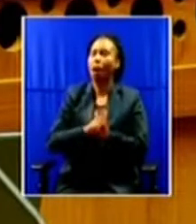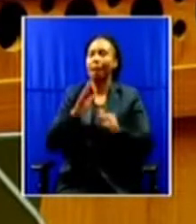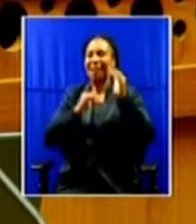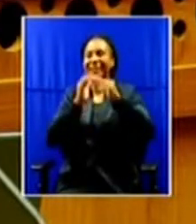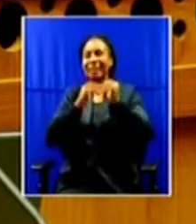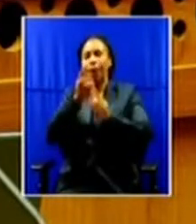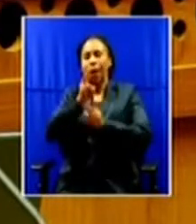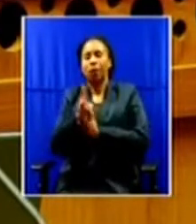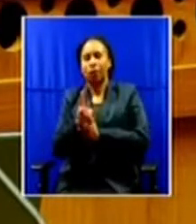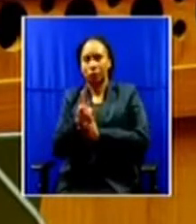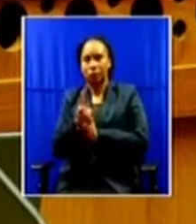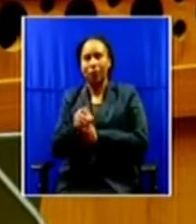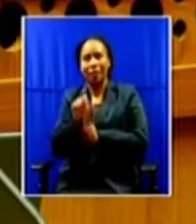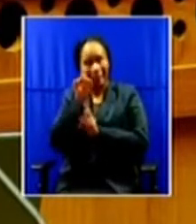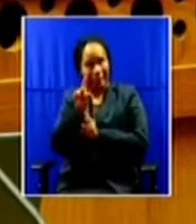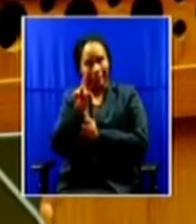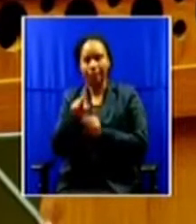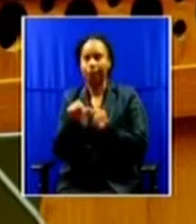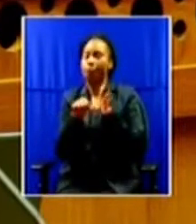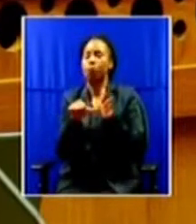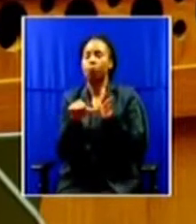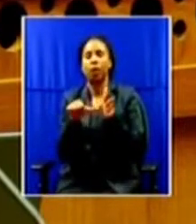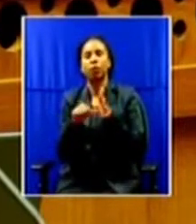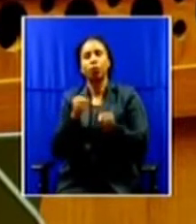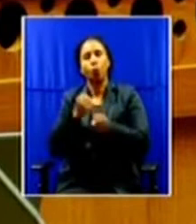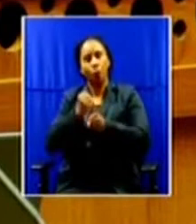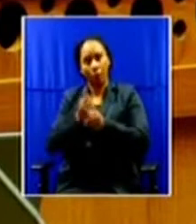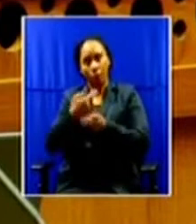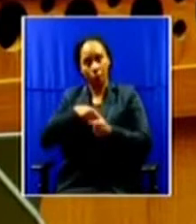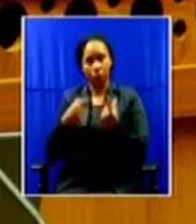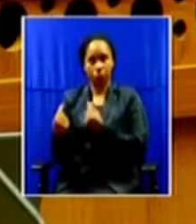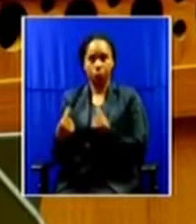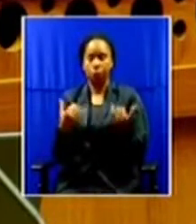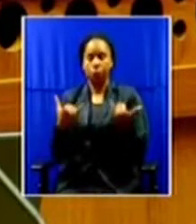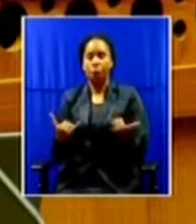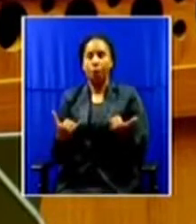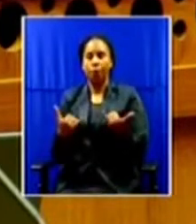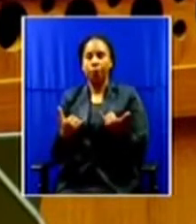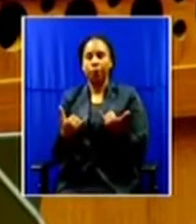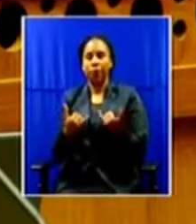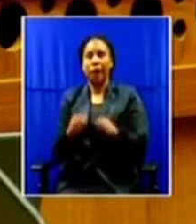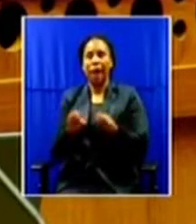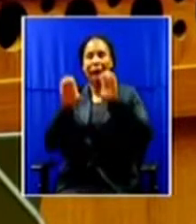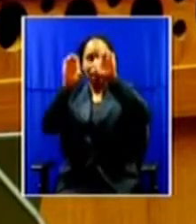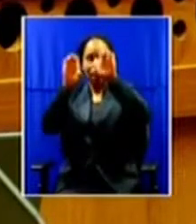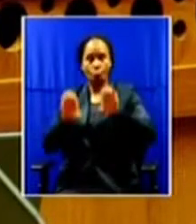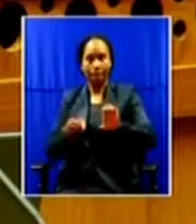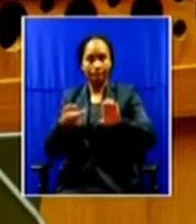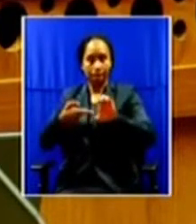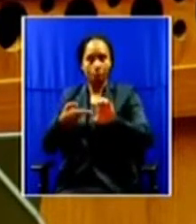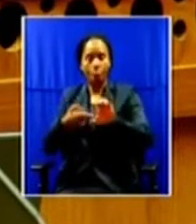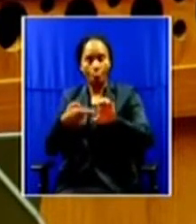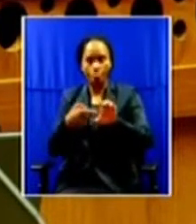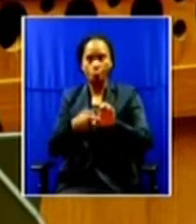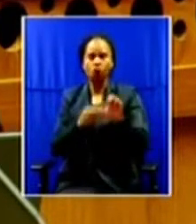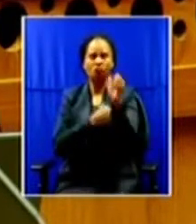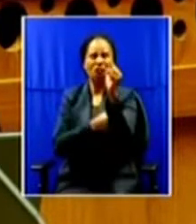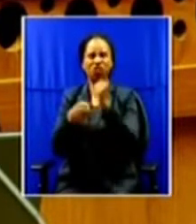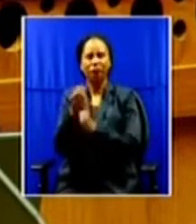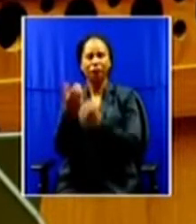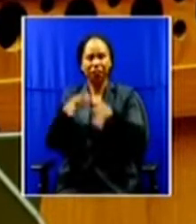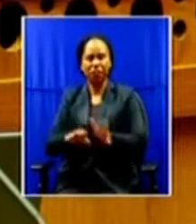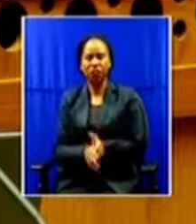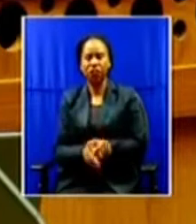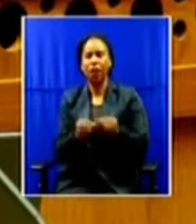is central to the work that we have to do. Eskom has been restructured into three